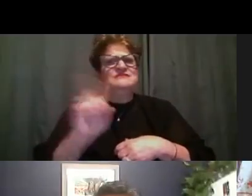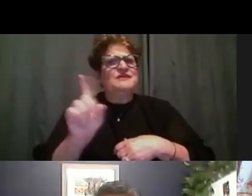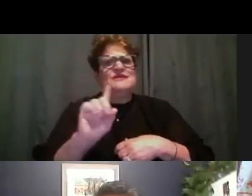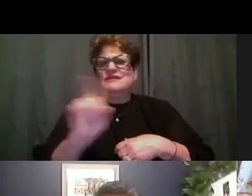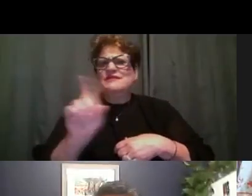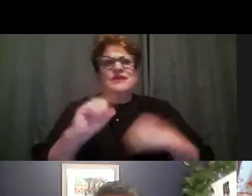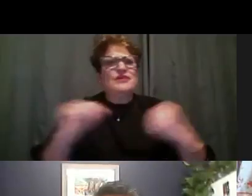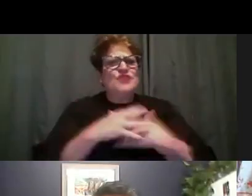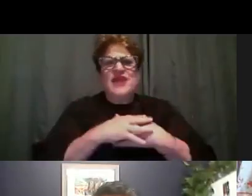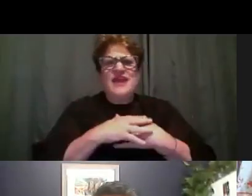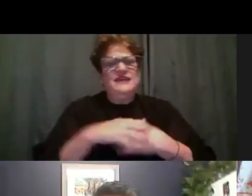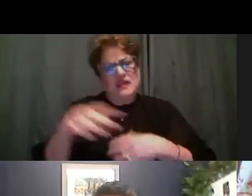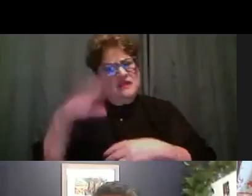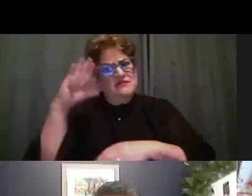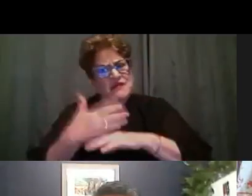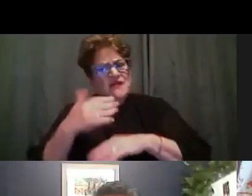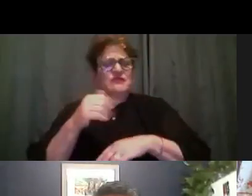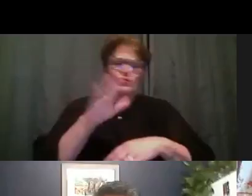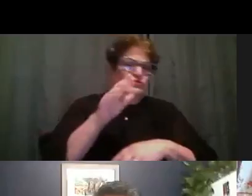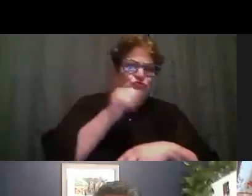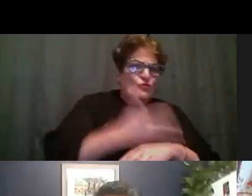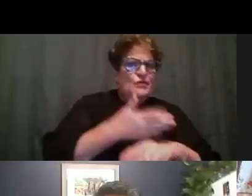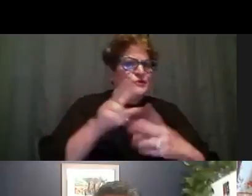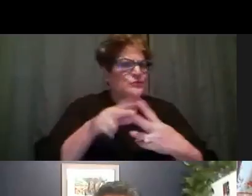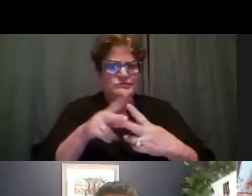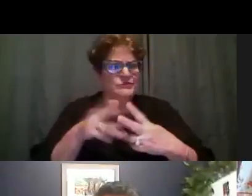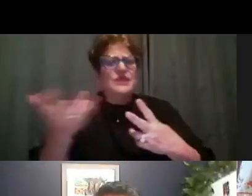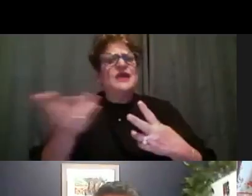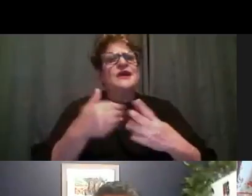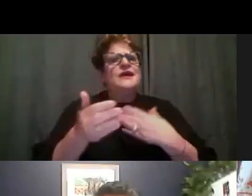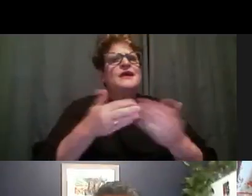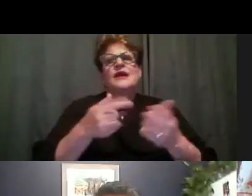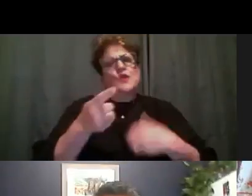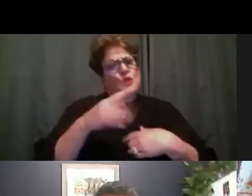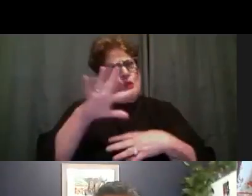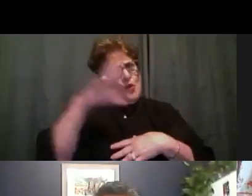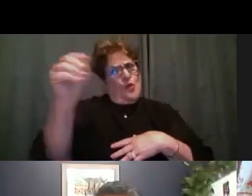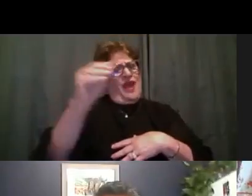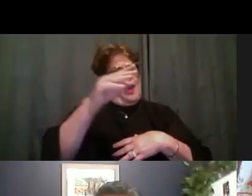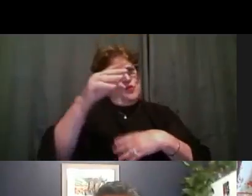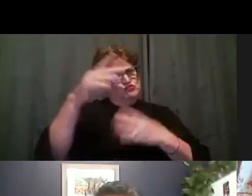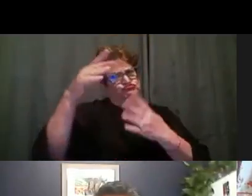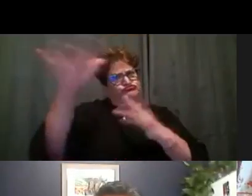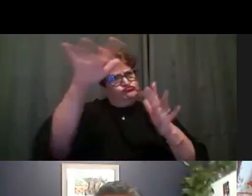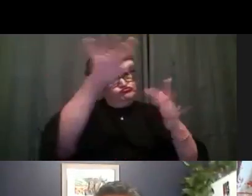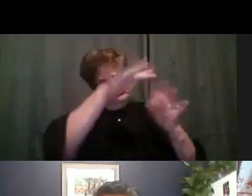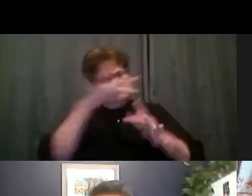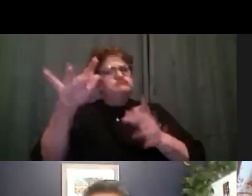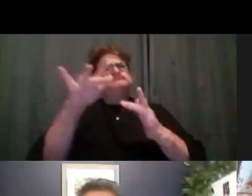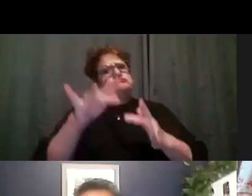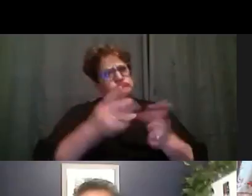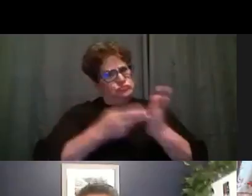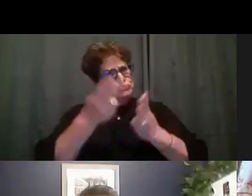son or daughter go out and into the real world